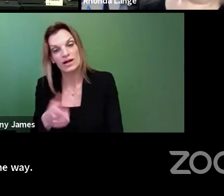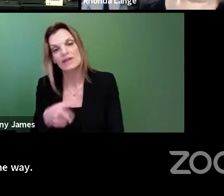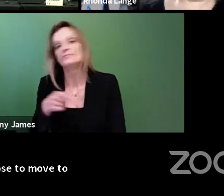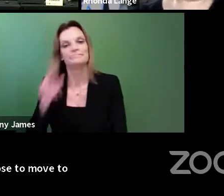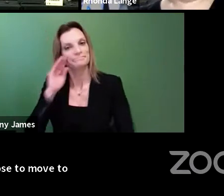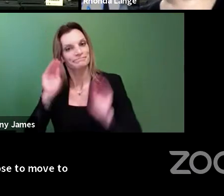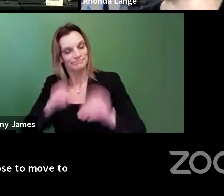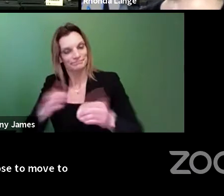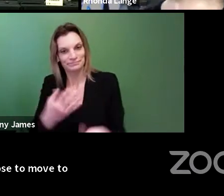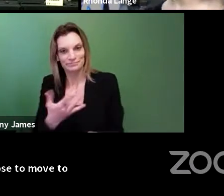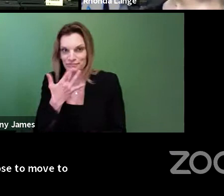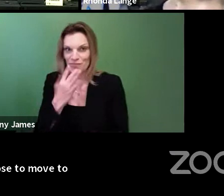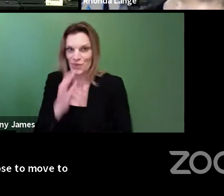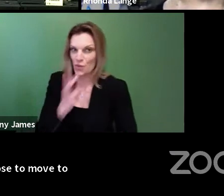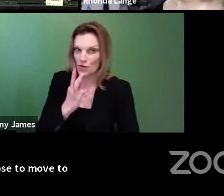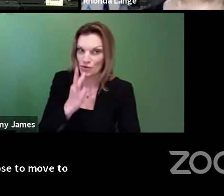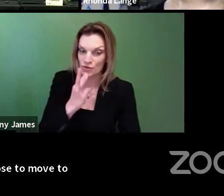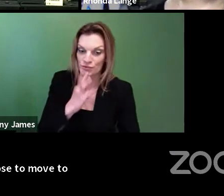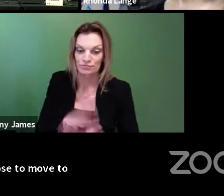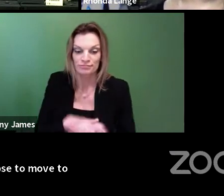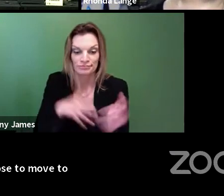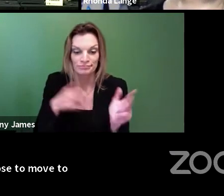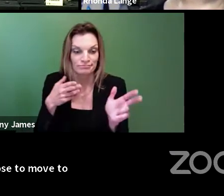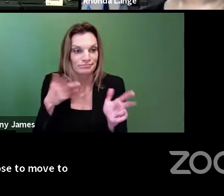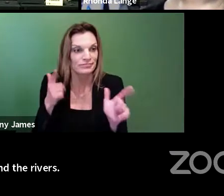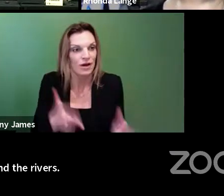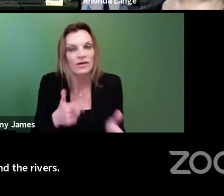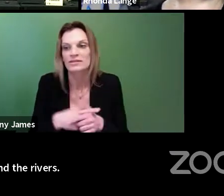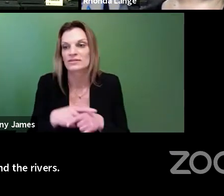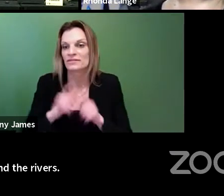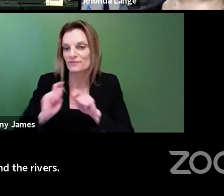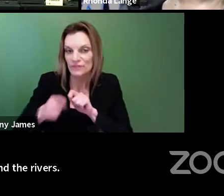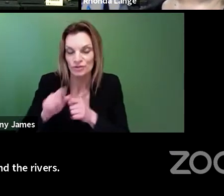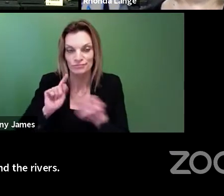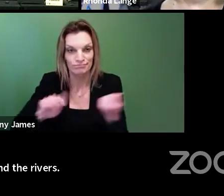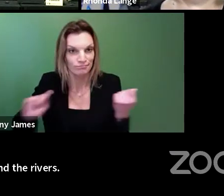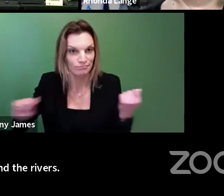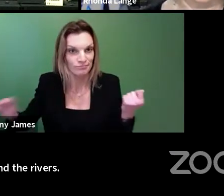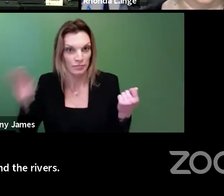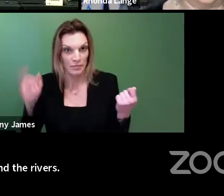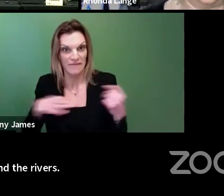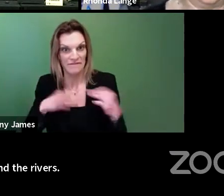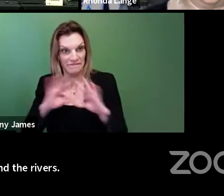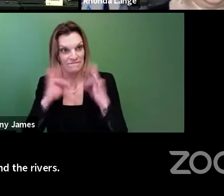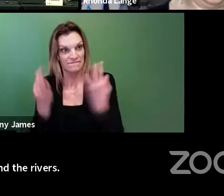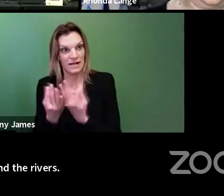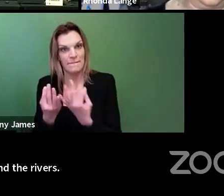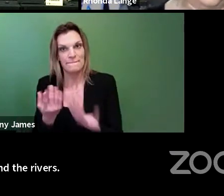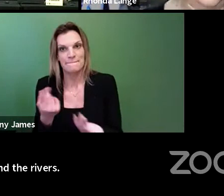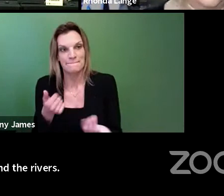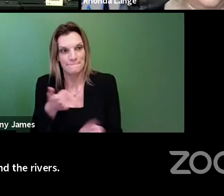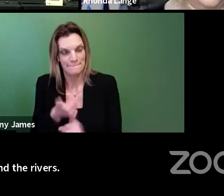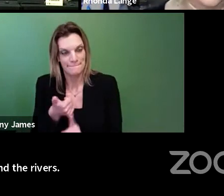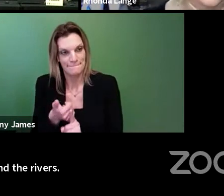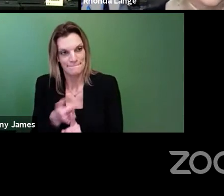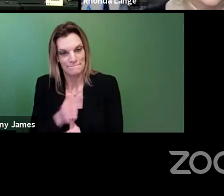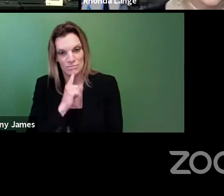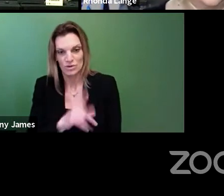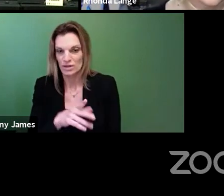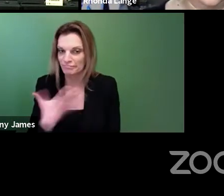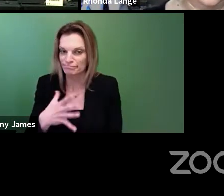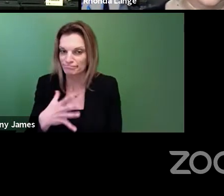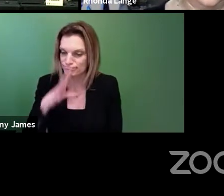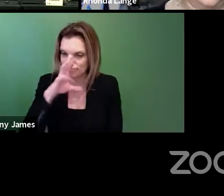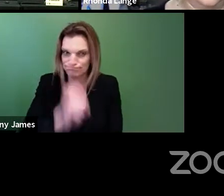rivers. As avid hunters, fishers, and outdoor enthusiasts, my family relished the beauty and pristine